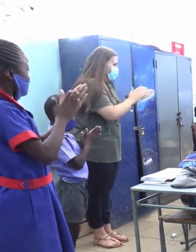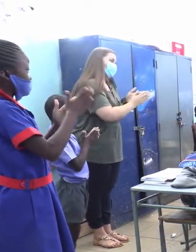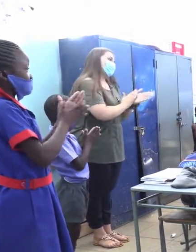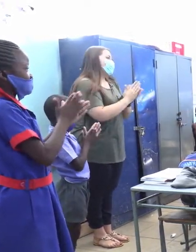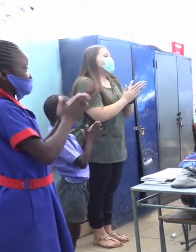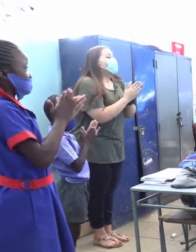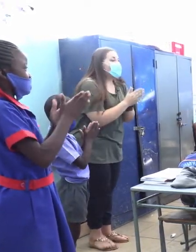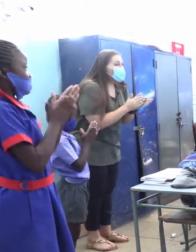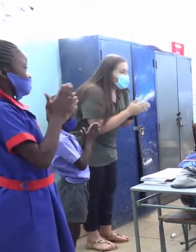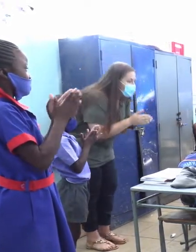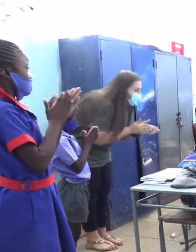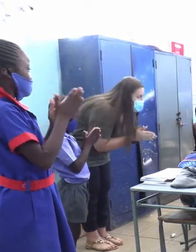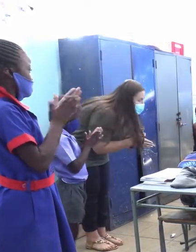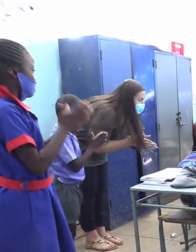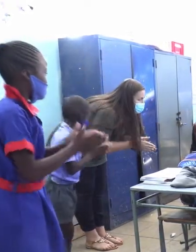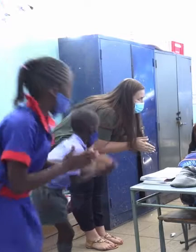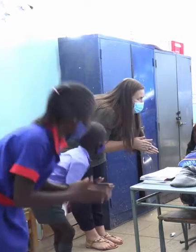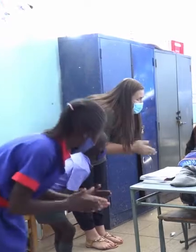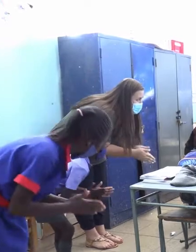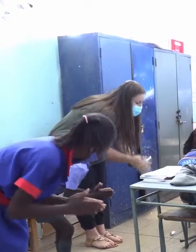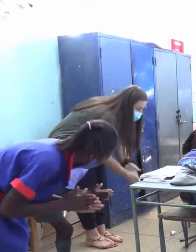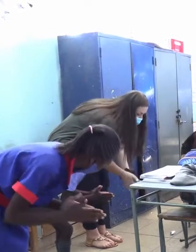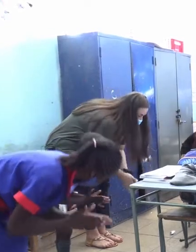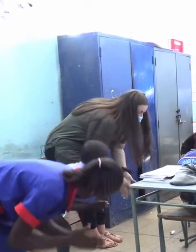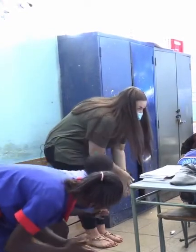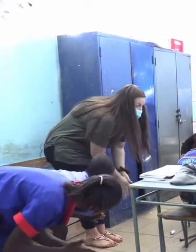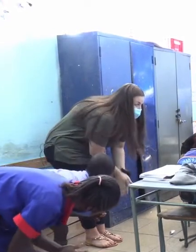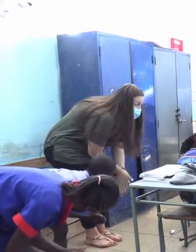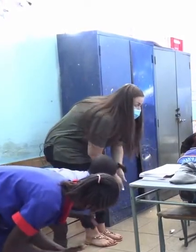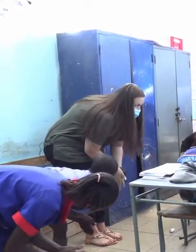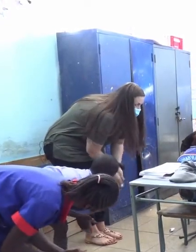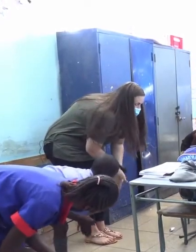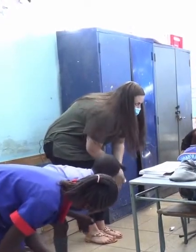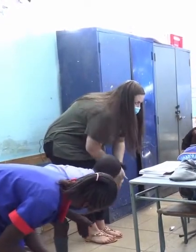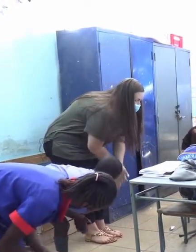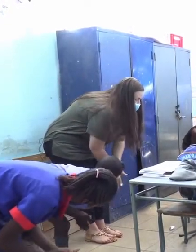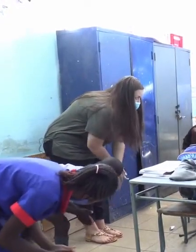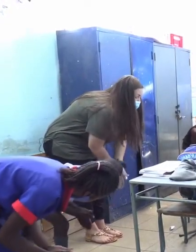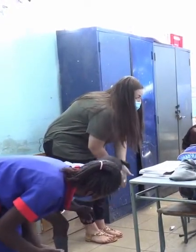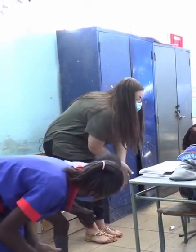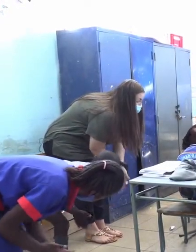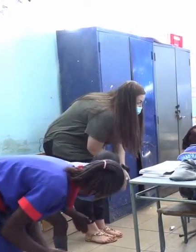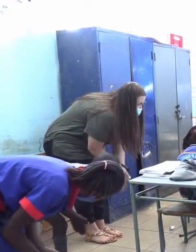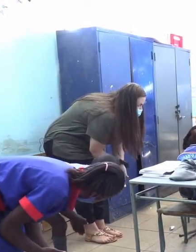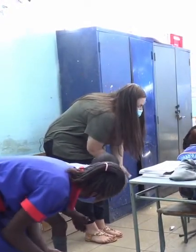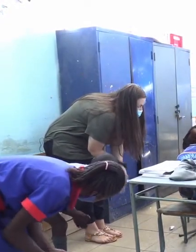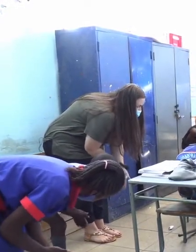rubbing. Now we bend over a bit and we put our hands here next to our knees and we